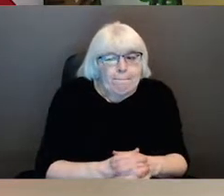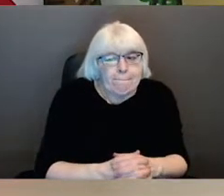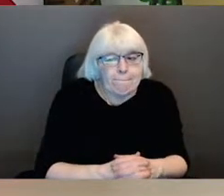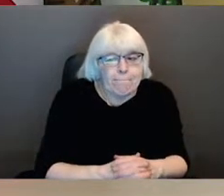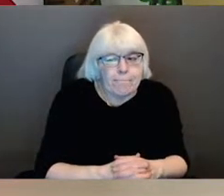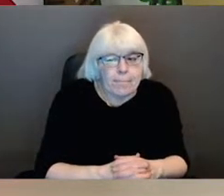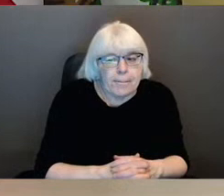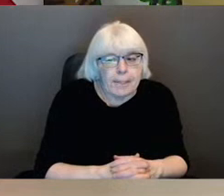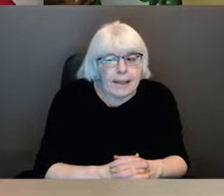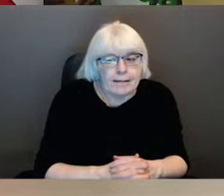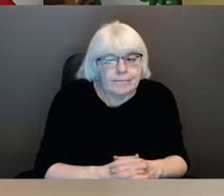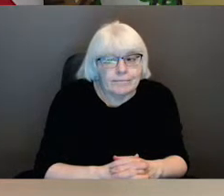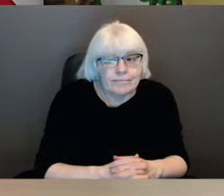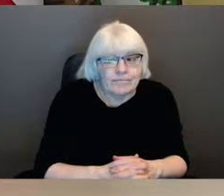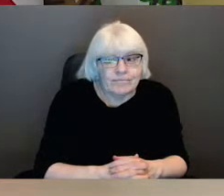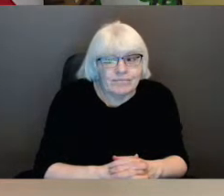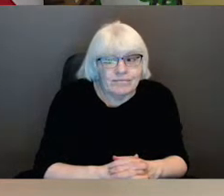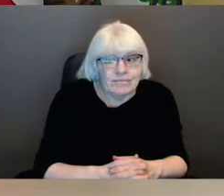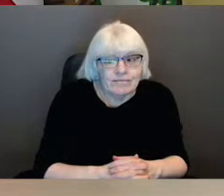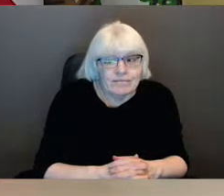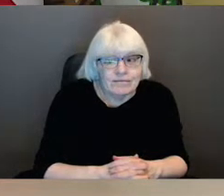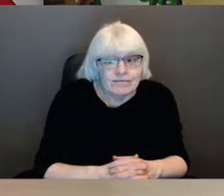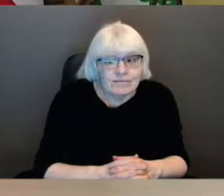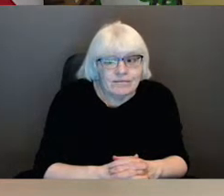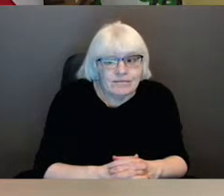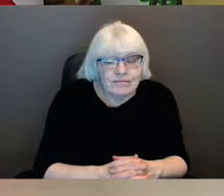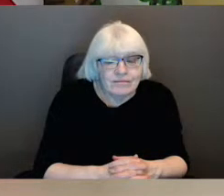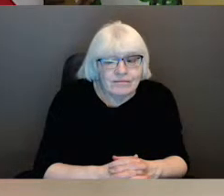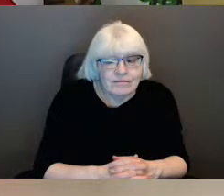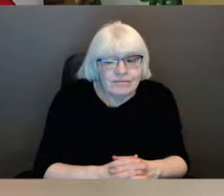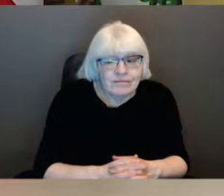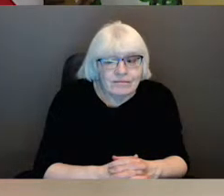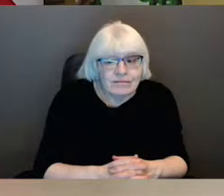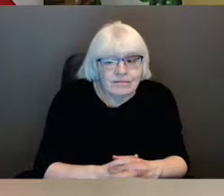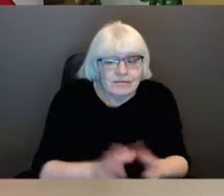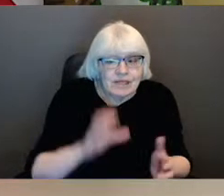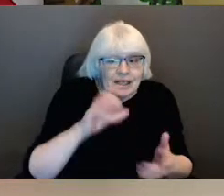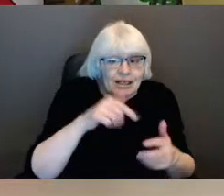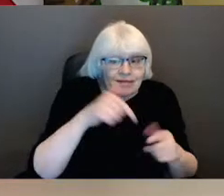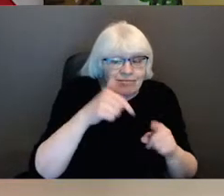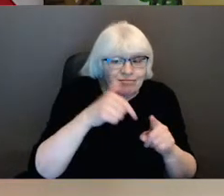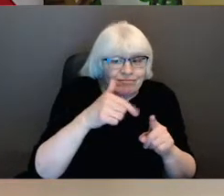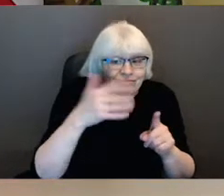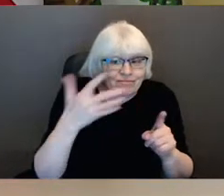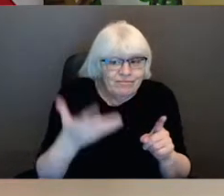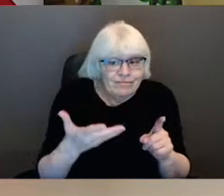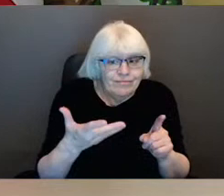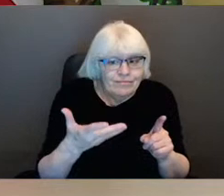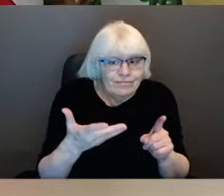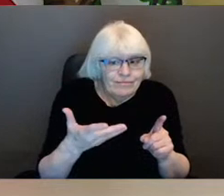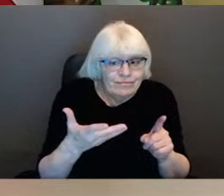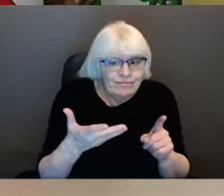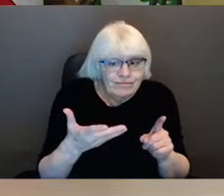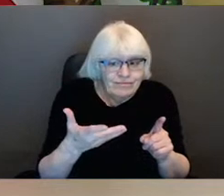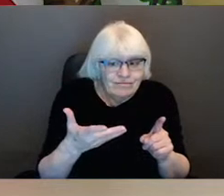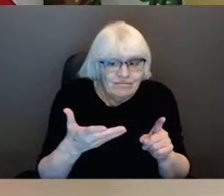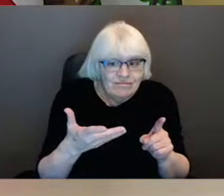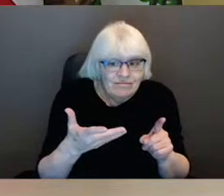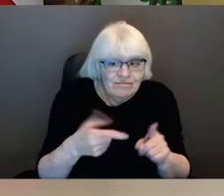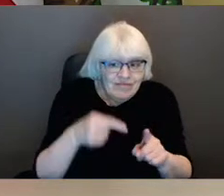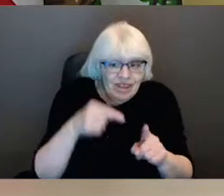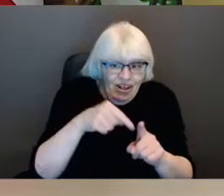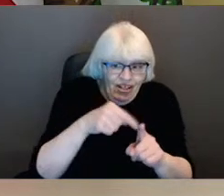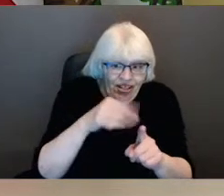Cases themselves are able to determine very quickly or fairly quickly their test results, so that they